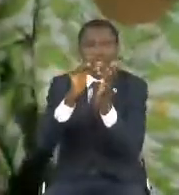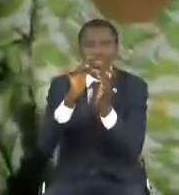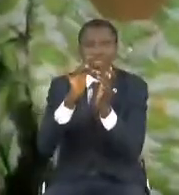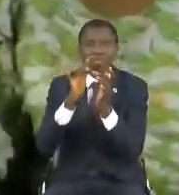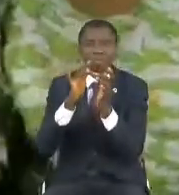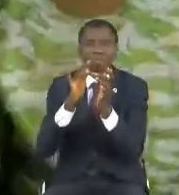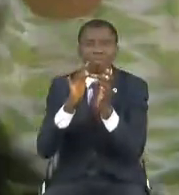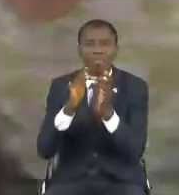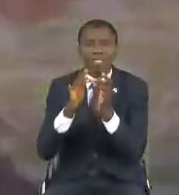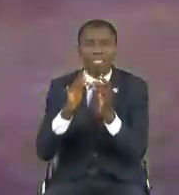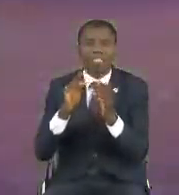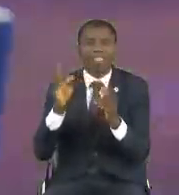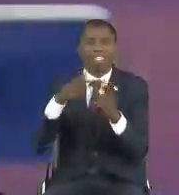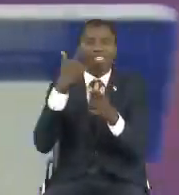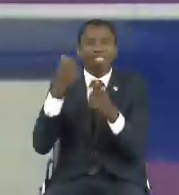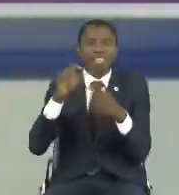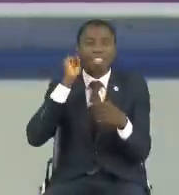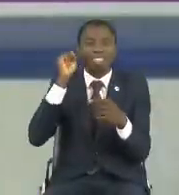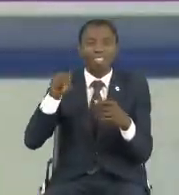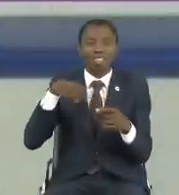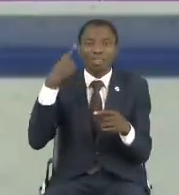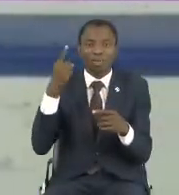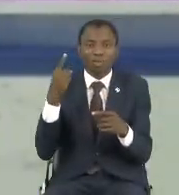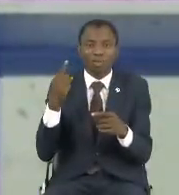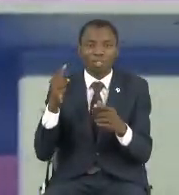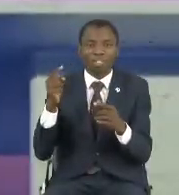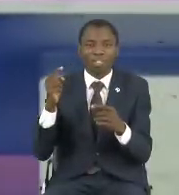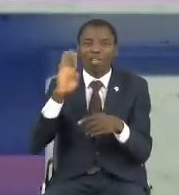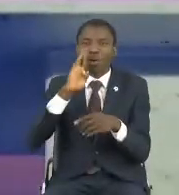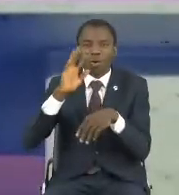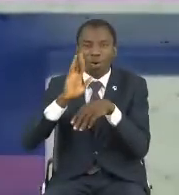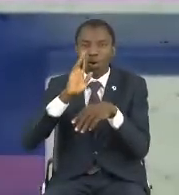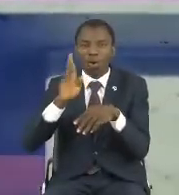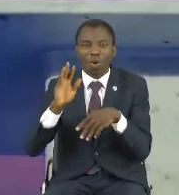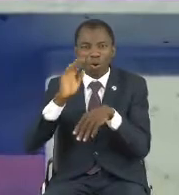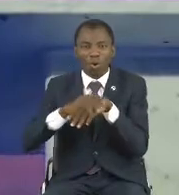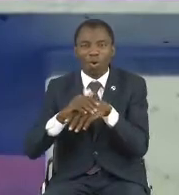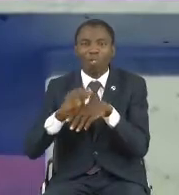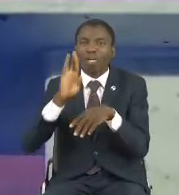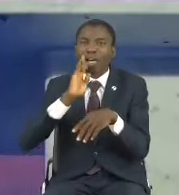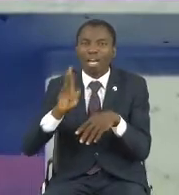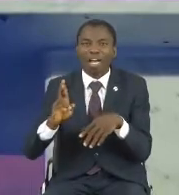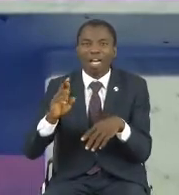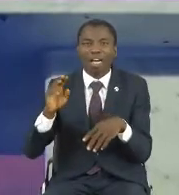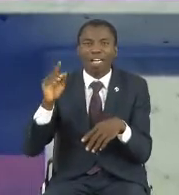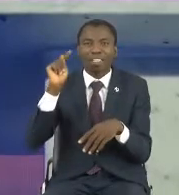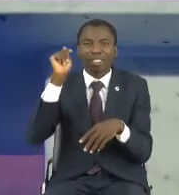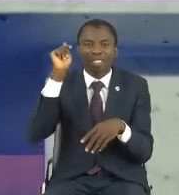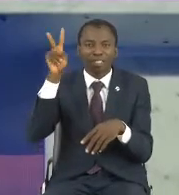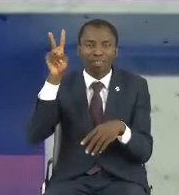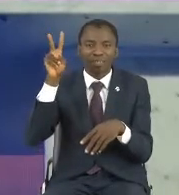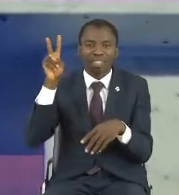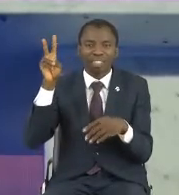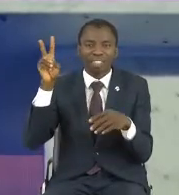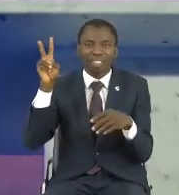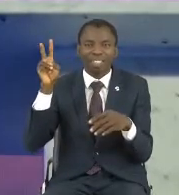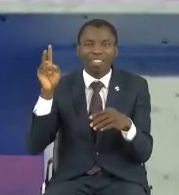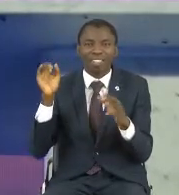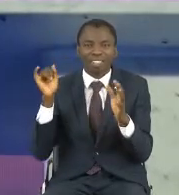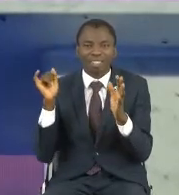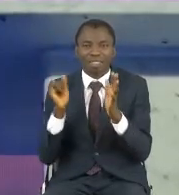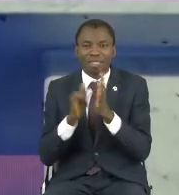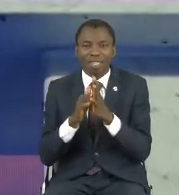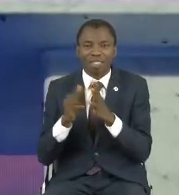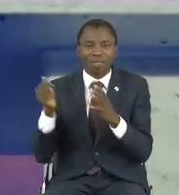And she saw on her screen, we had not even started the crusade.